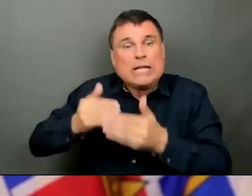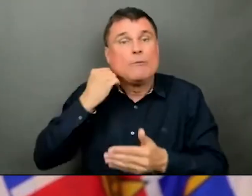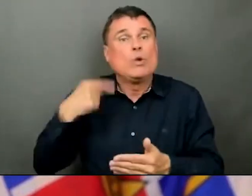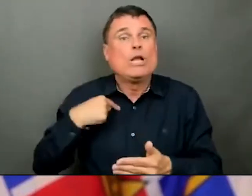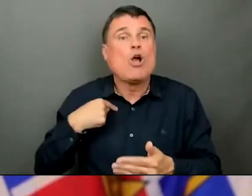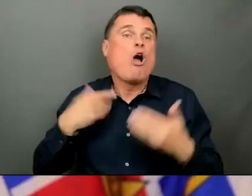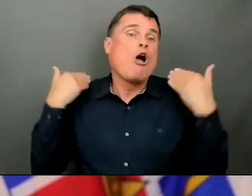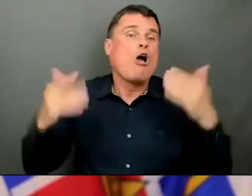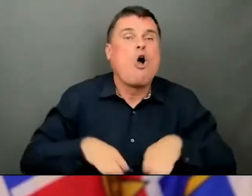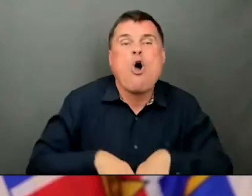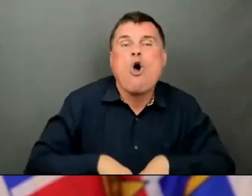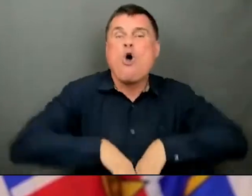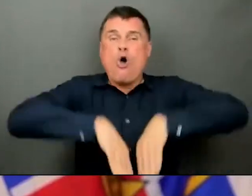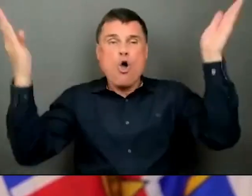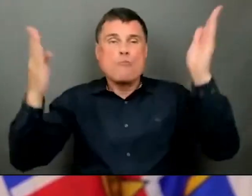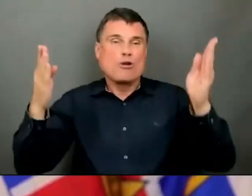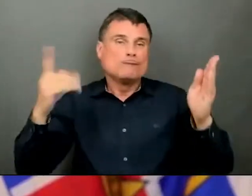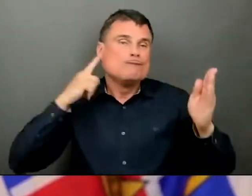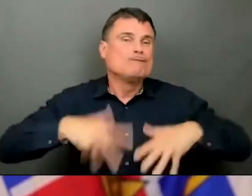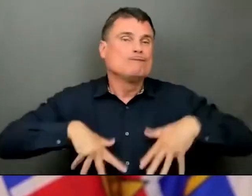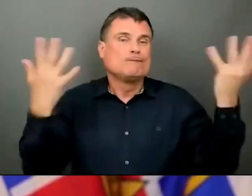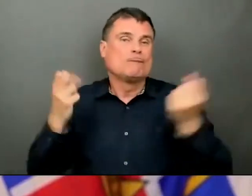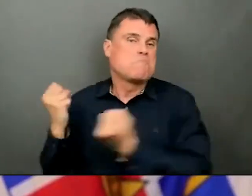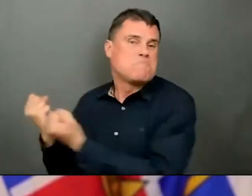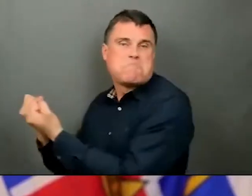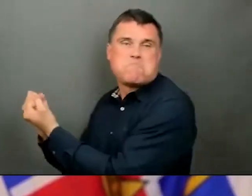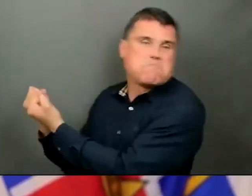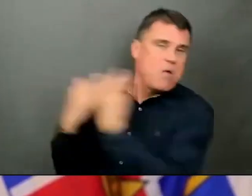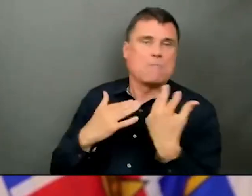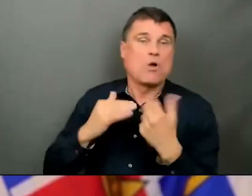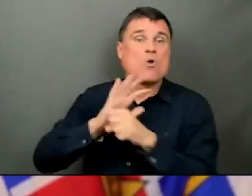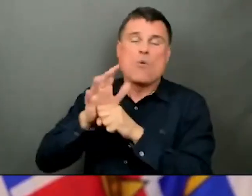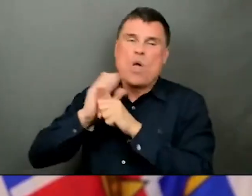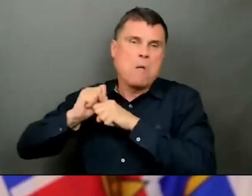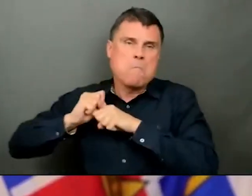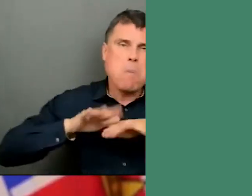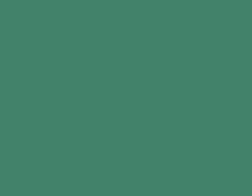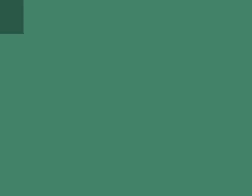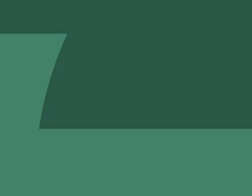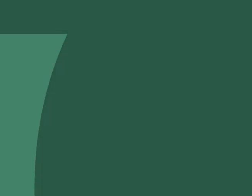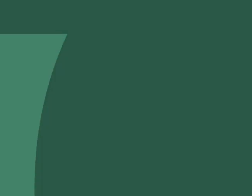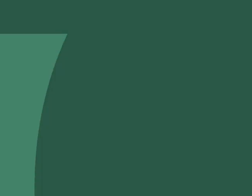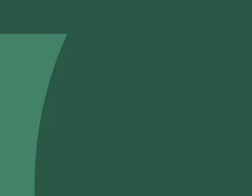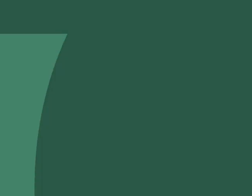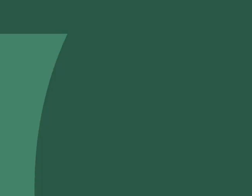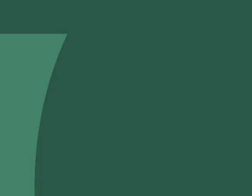the virus can take hold again, even when we have immunization to protect us.